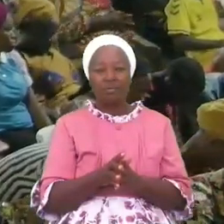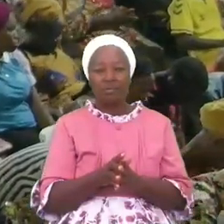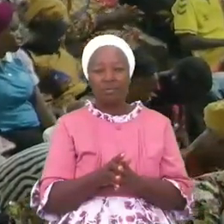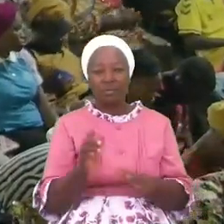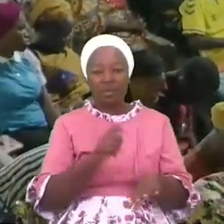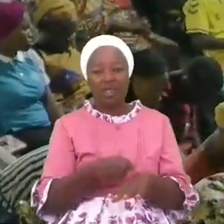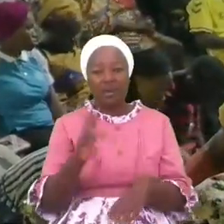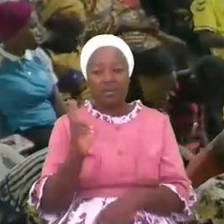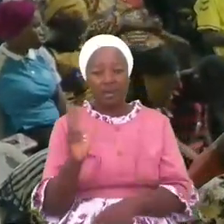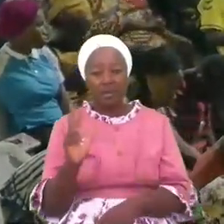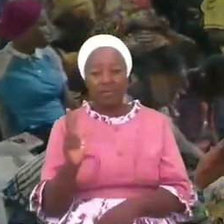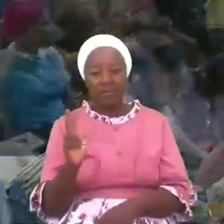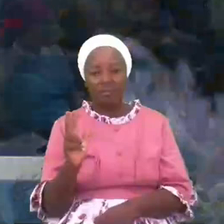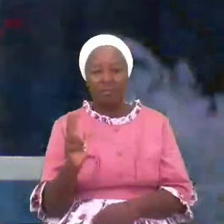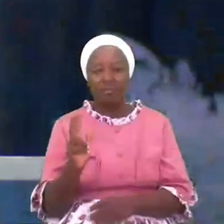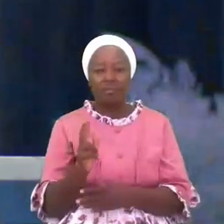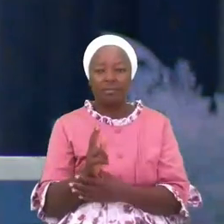Sunday, 5th February.